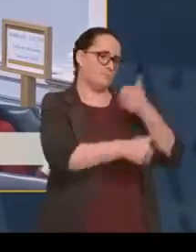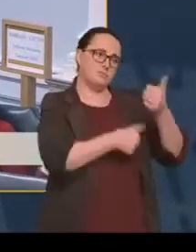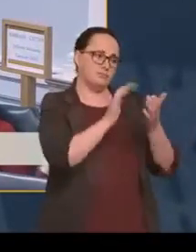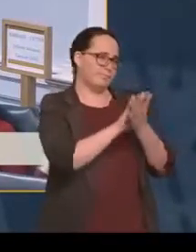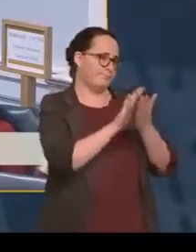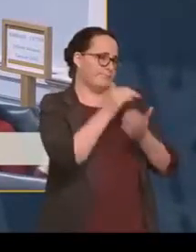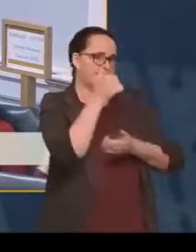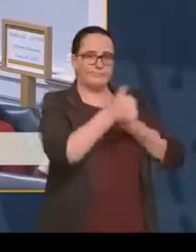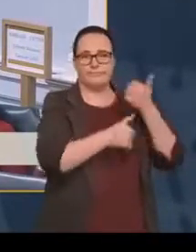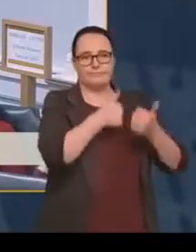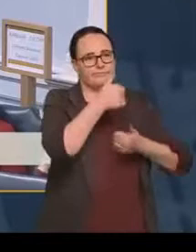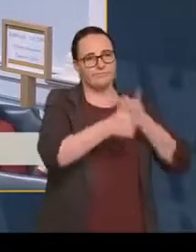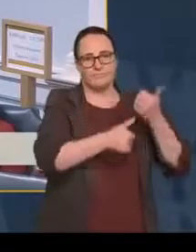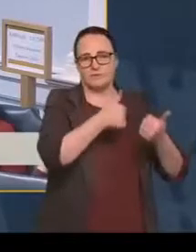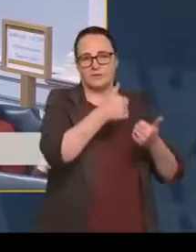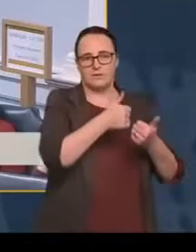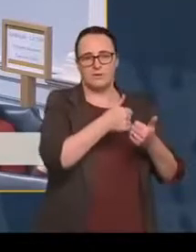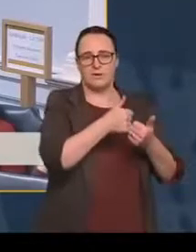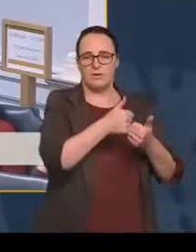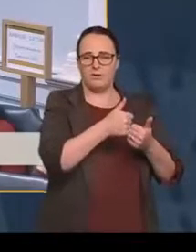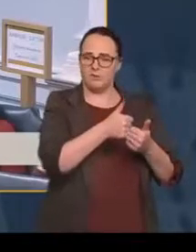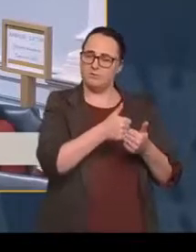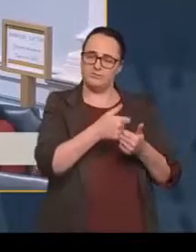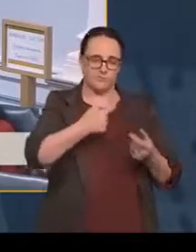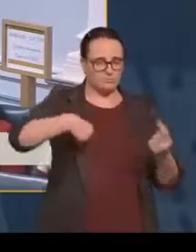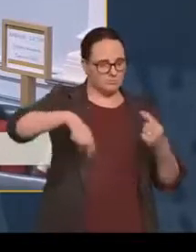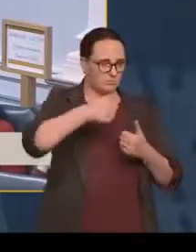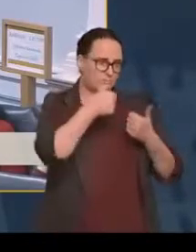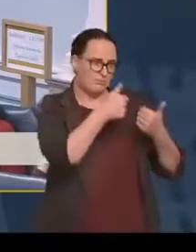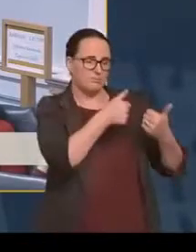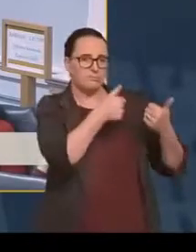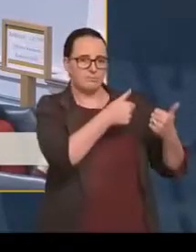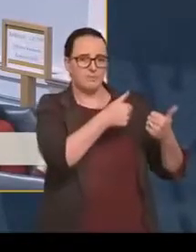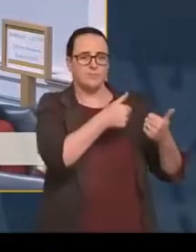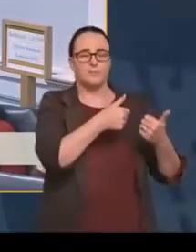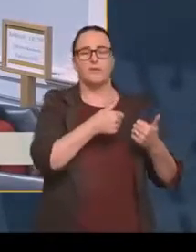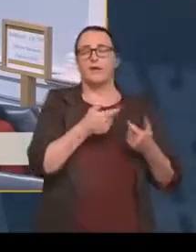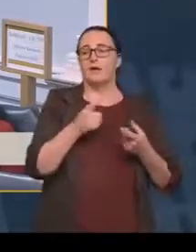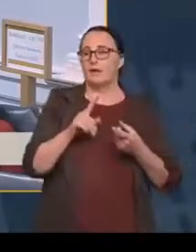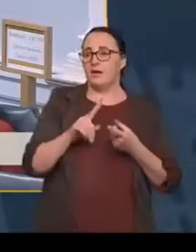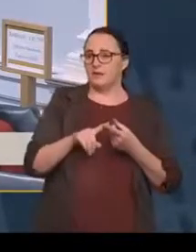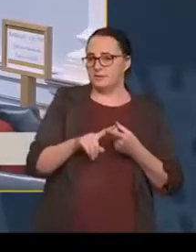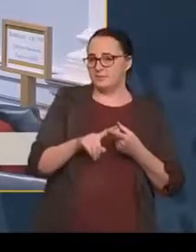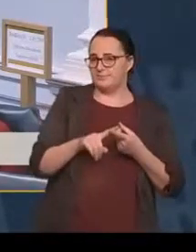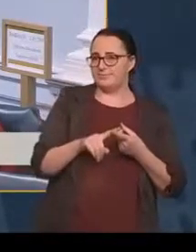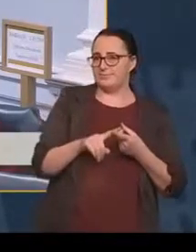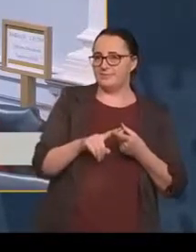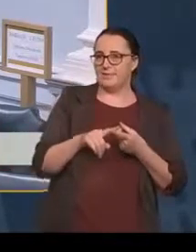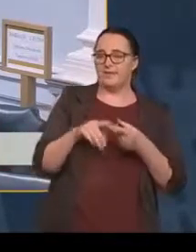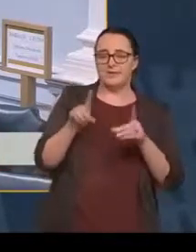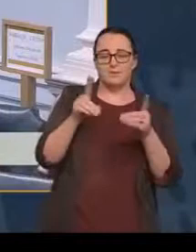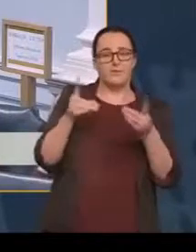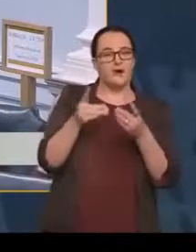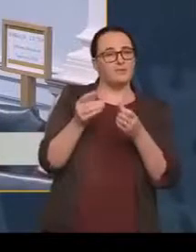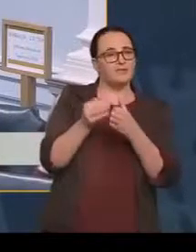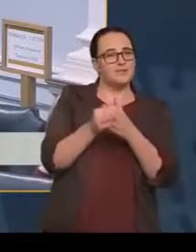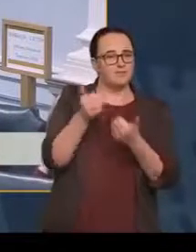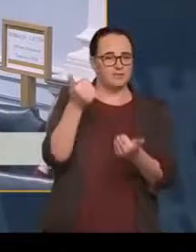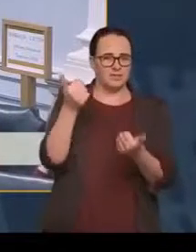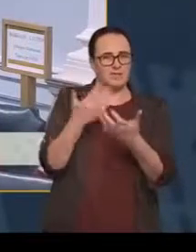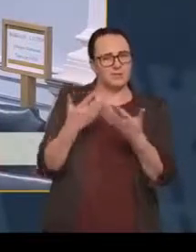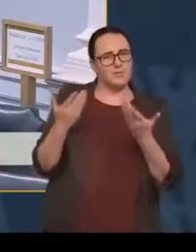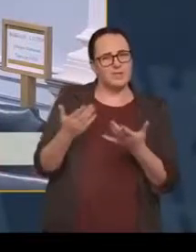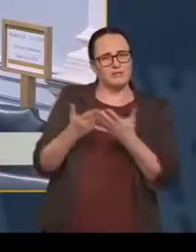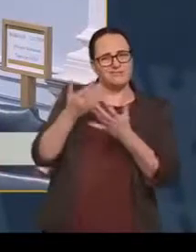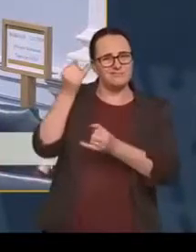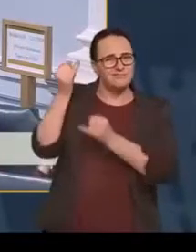commended by everybody across this House for his zeal in pursuing this issue. And also at a time when the Department of Justice is